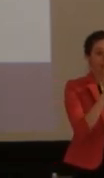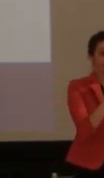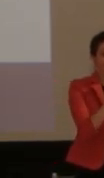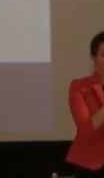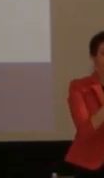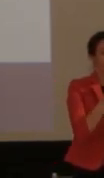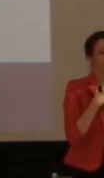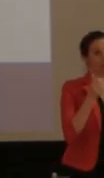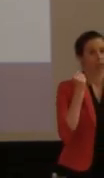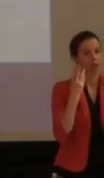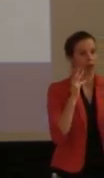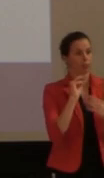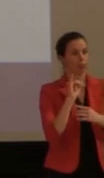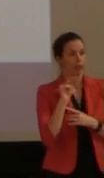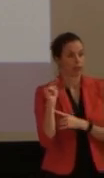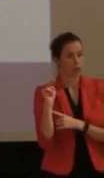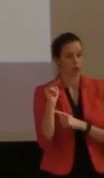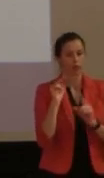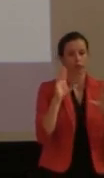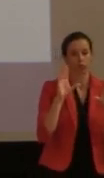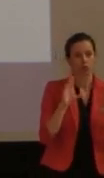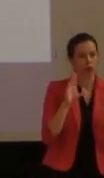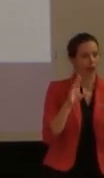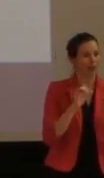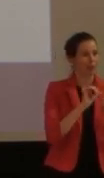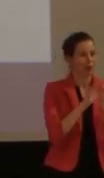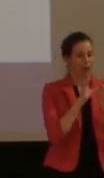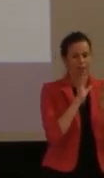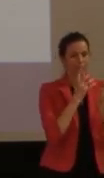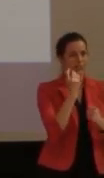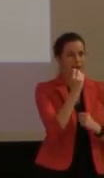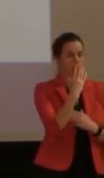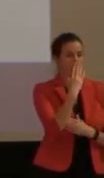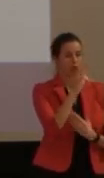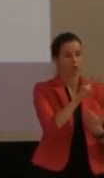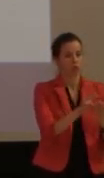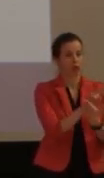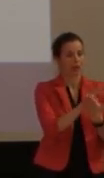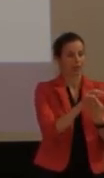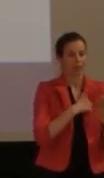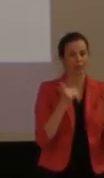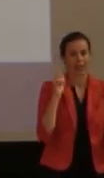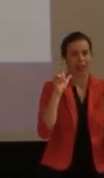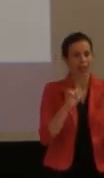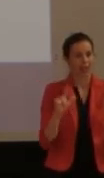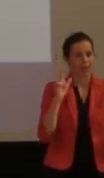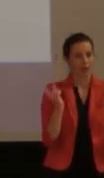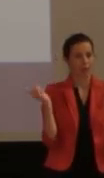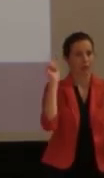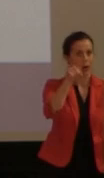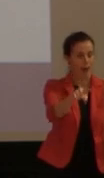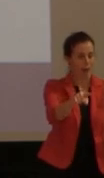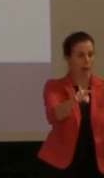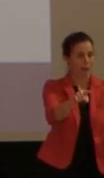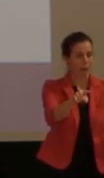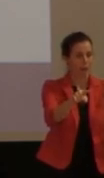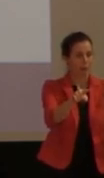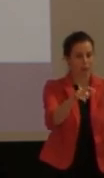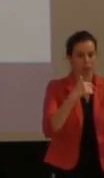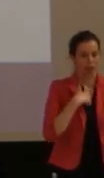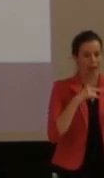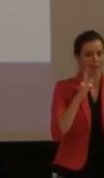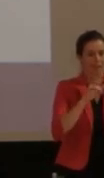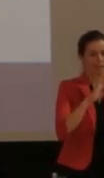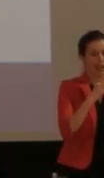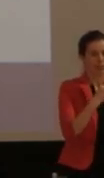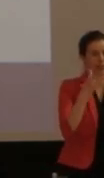in Minnesota, but it's a really great way on a Saturday morning for 2 hours to have the library come, and you have families there to have